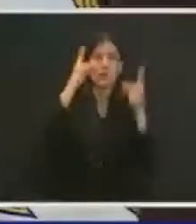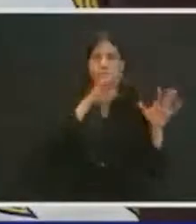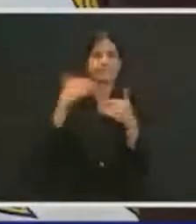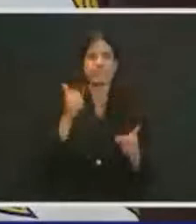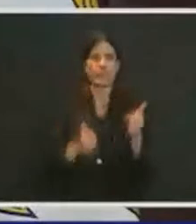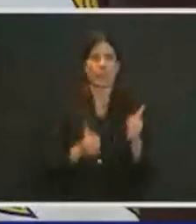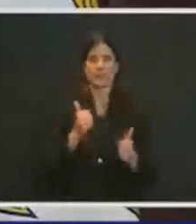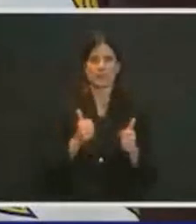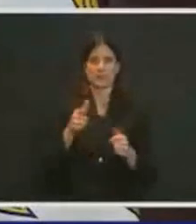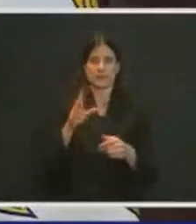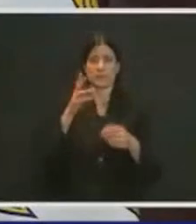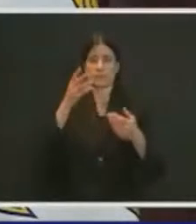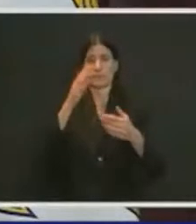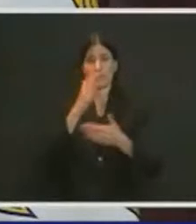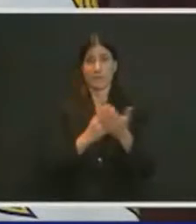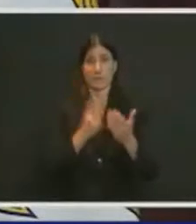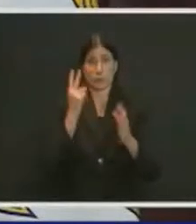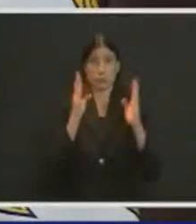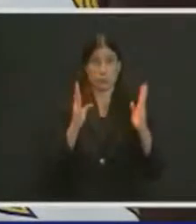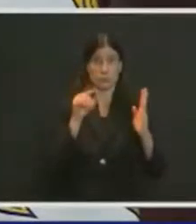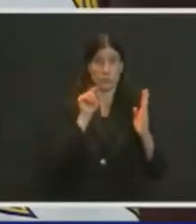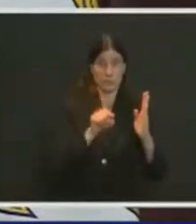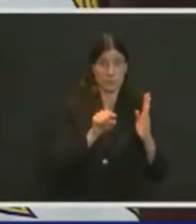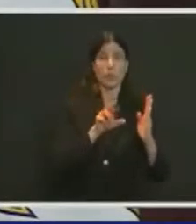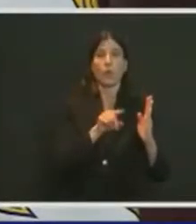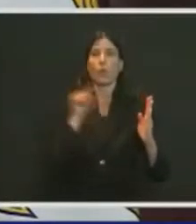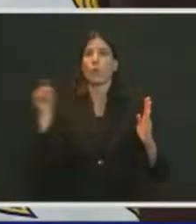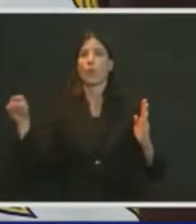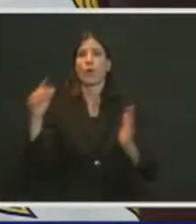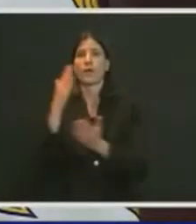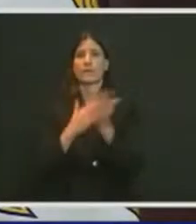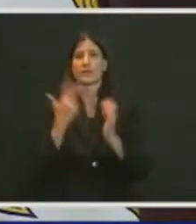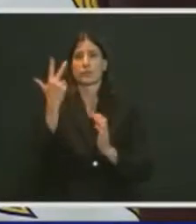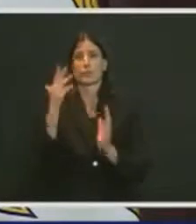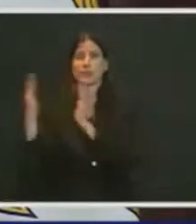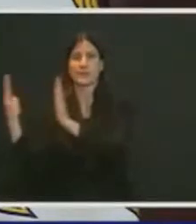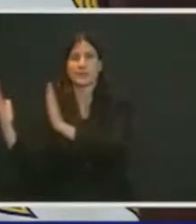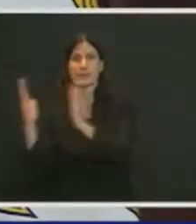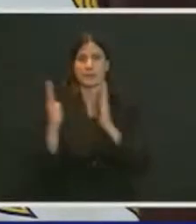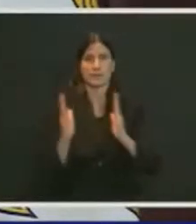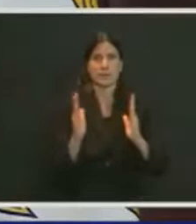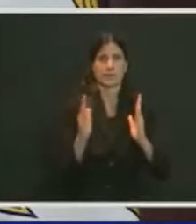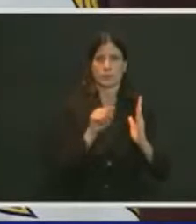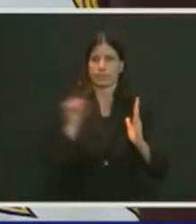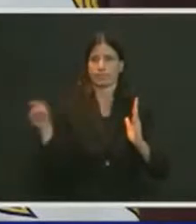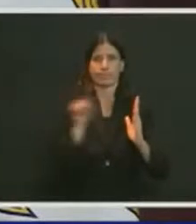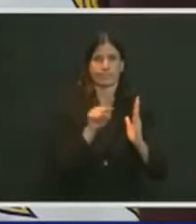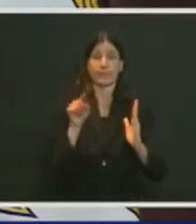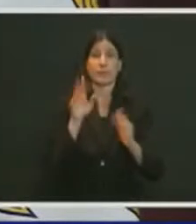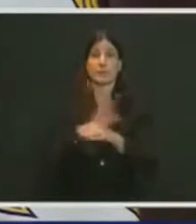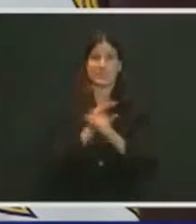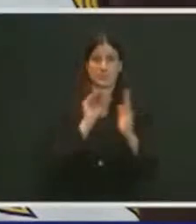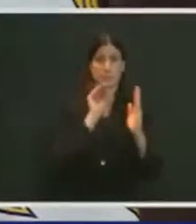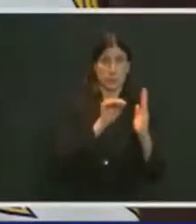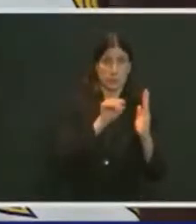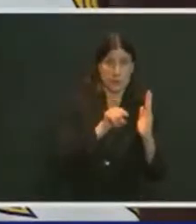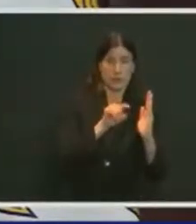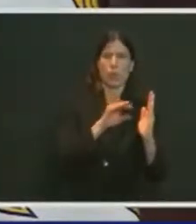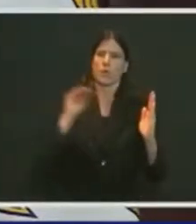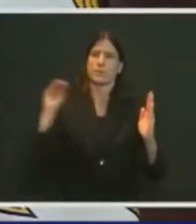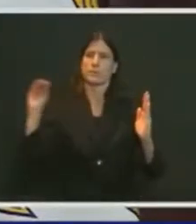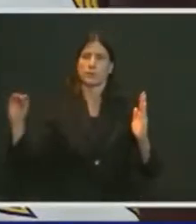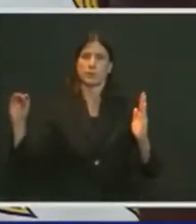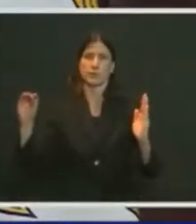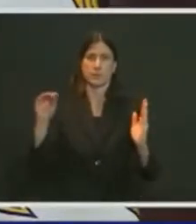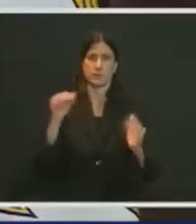around what are the conditions and when we should do it. But yeah, we'd like to do it at we want to do it as soon as we can.